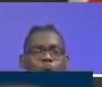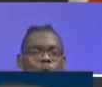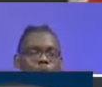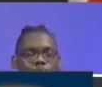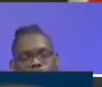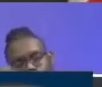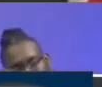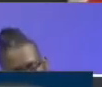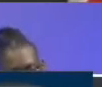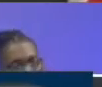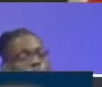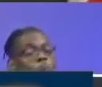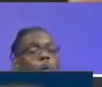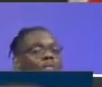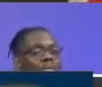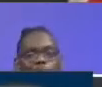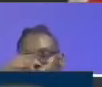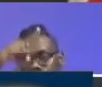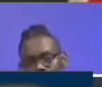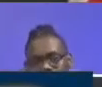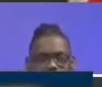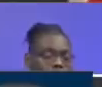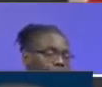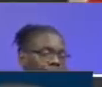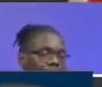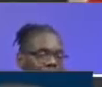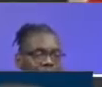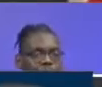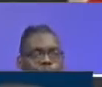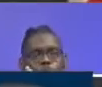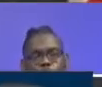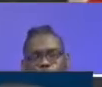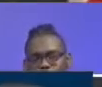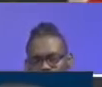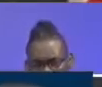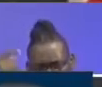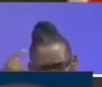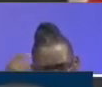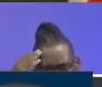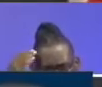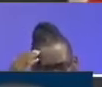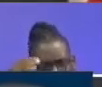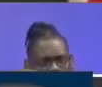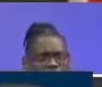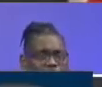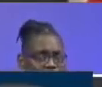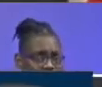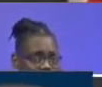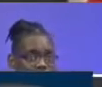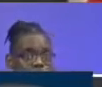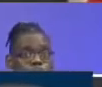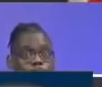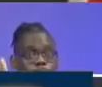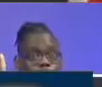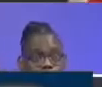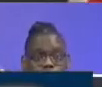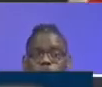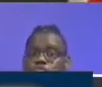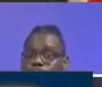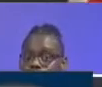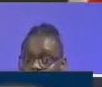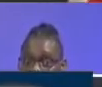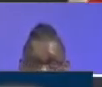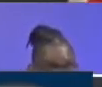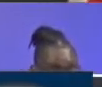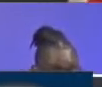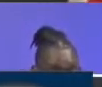time. Please use that time. I'm advised that the Ministry of Health would be ready, willing, and able to